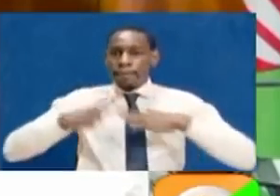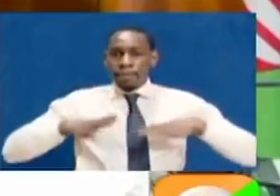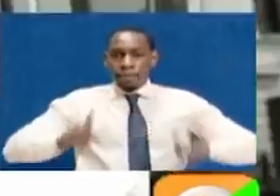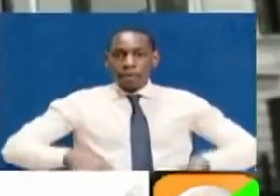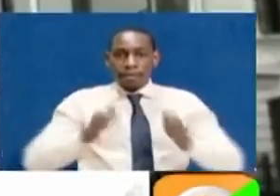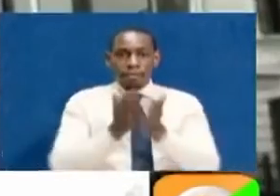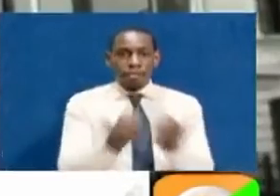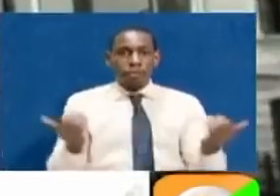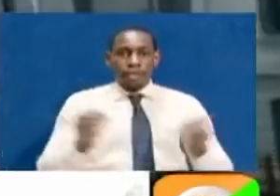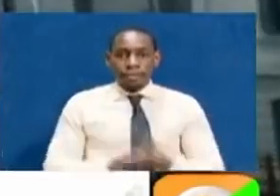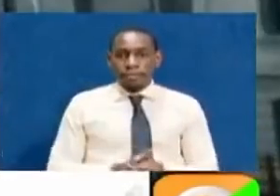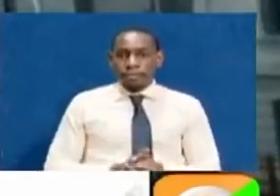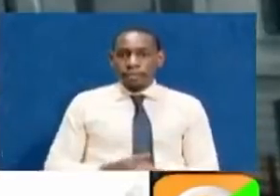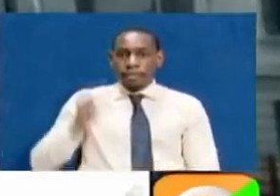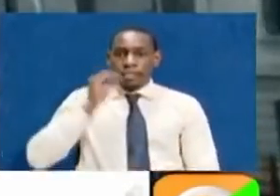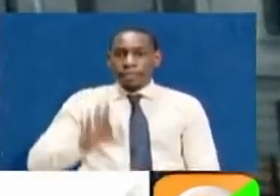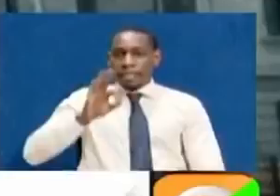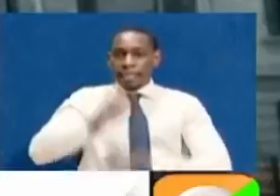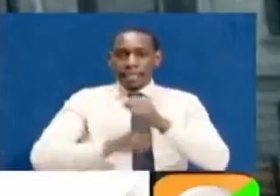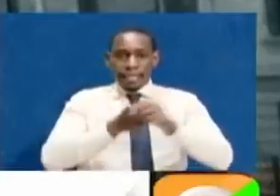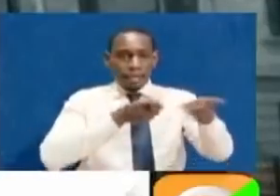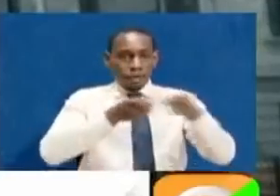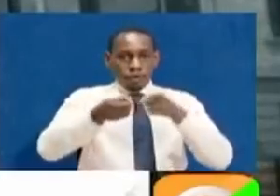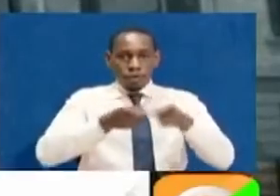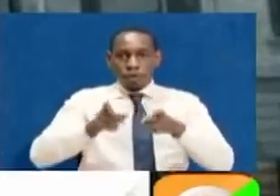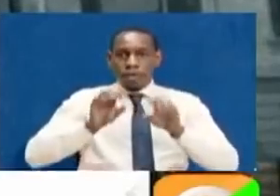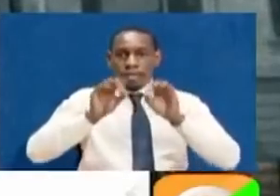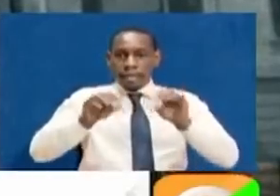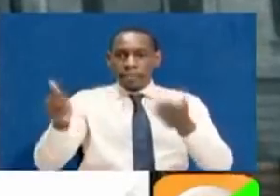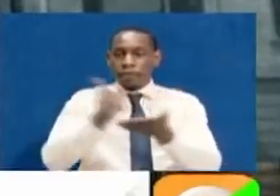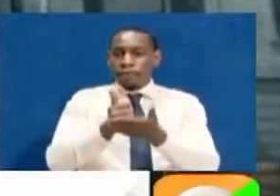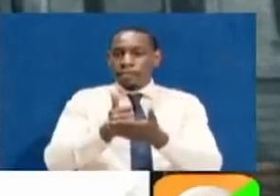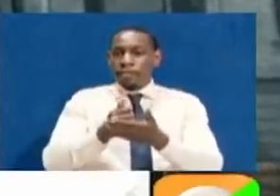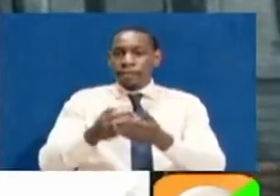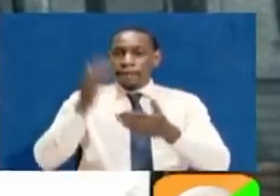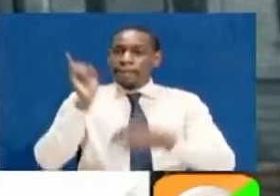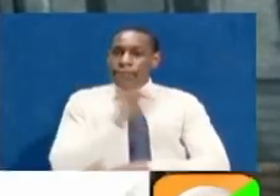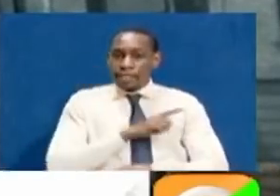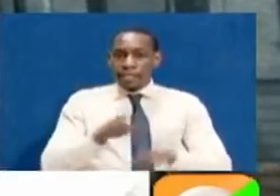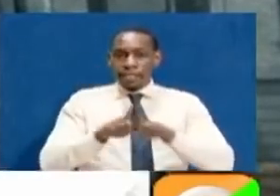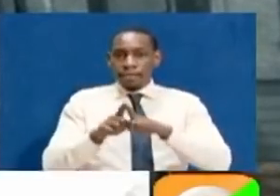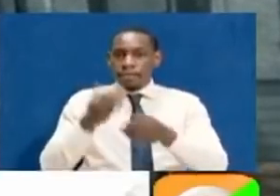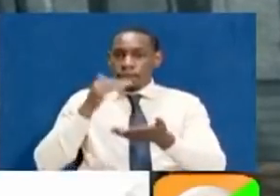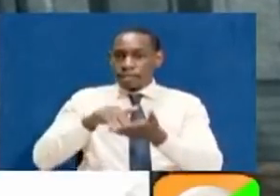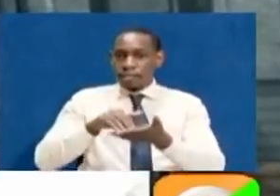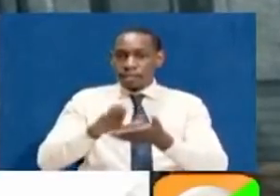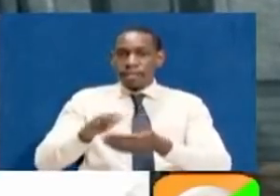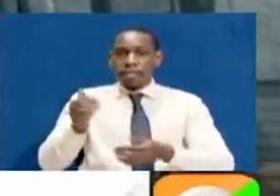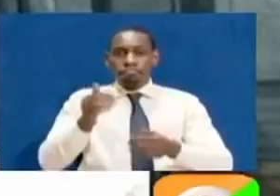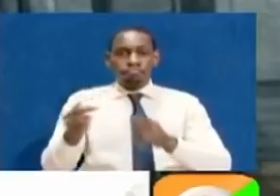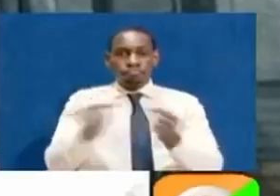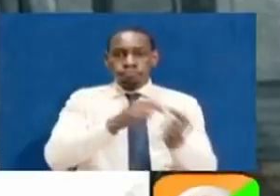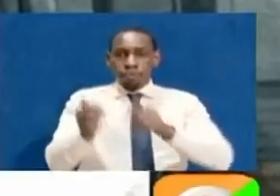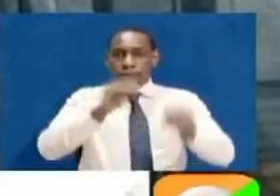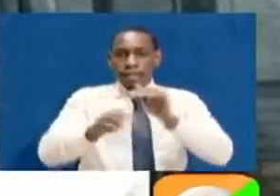lives, children. Elachi's 3-year stint at the City Hall coming to an abrupt end, illustrated by turbulence since her election